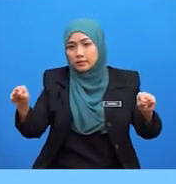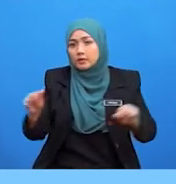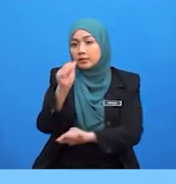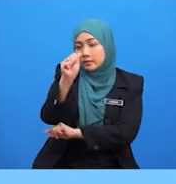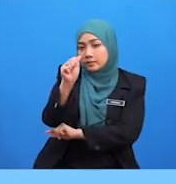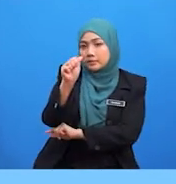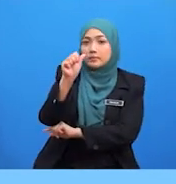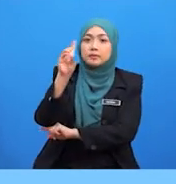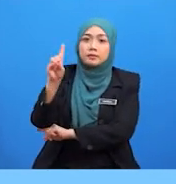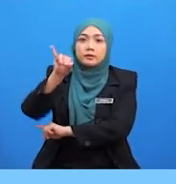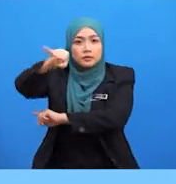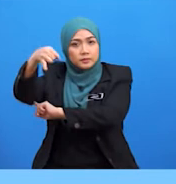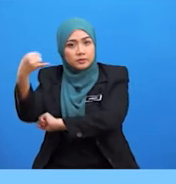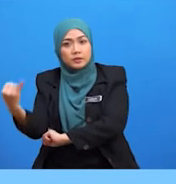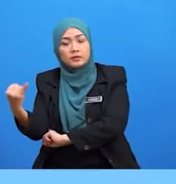transportations.